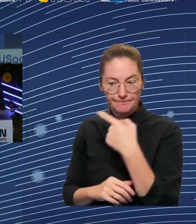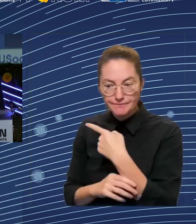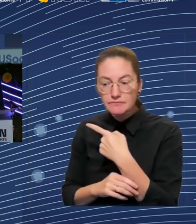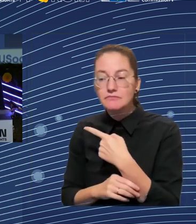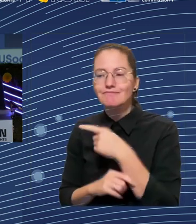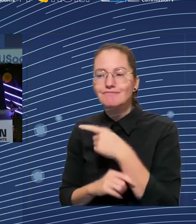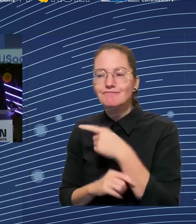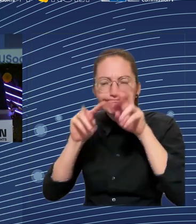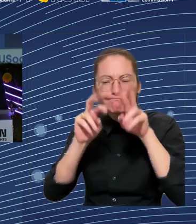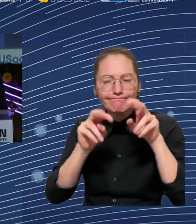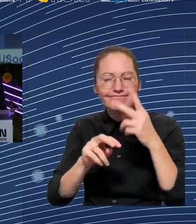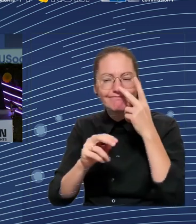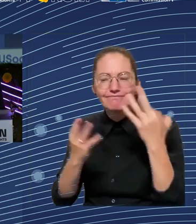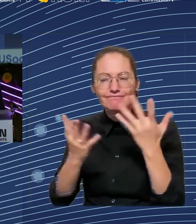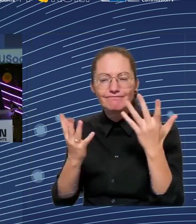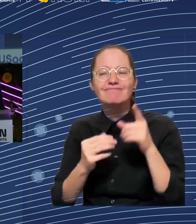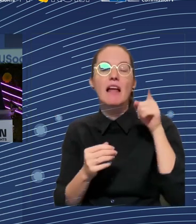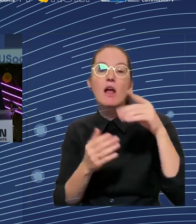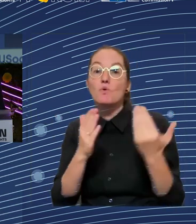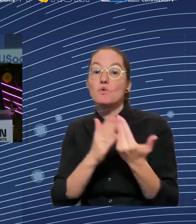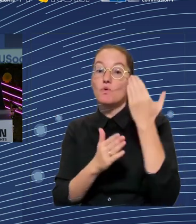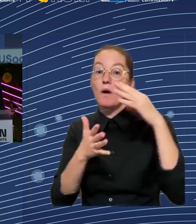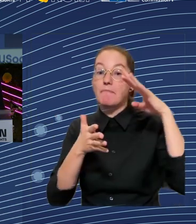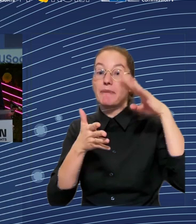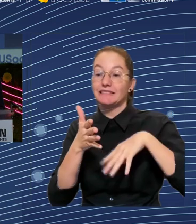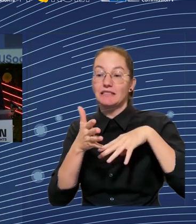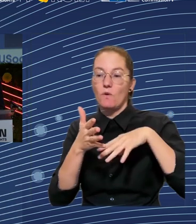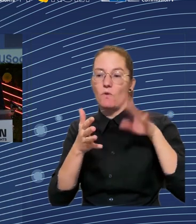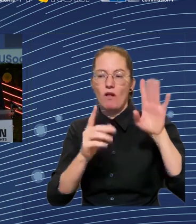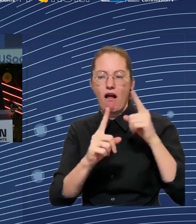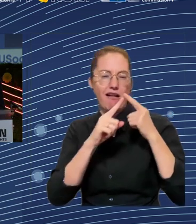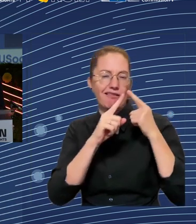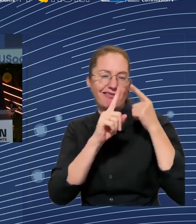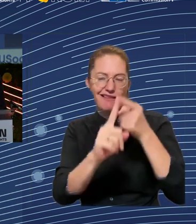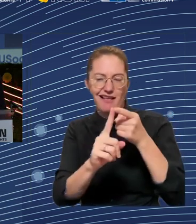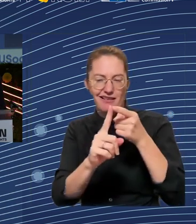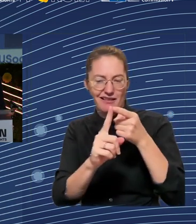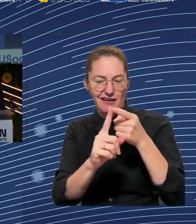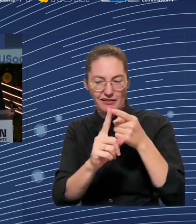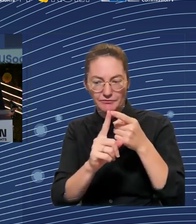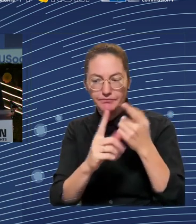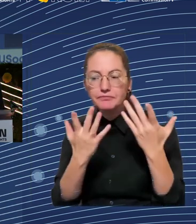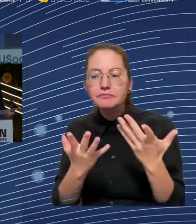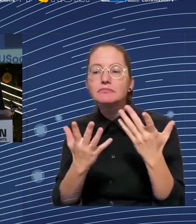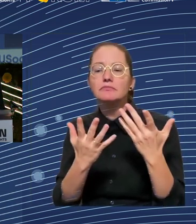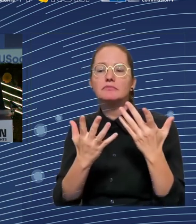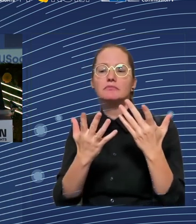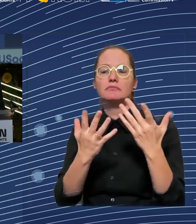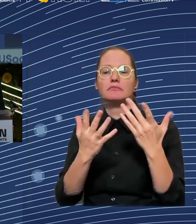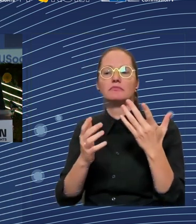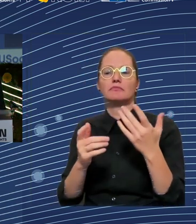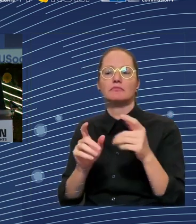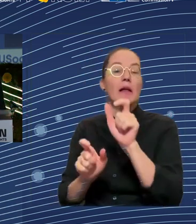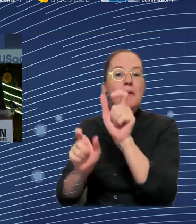Italy? And you see the effects in the dark blue bars in the chart, and you see that the effects are quite